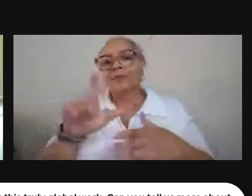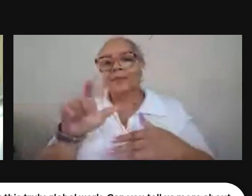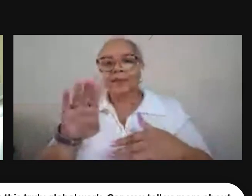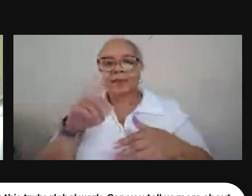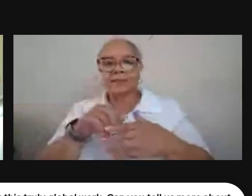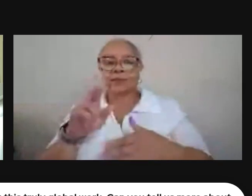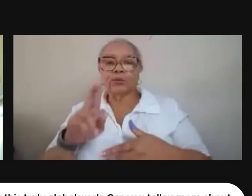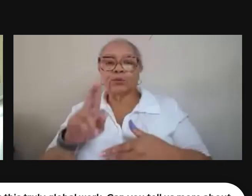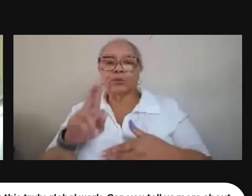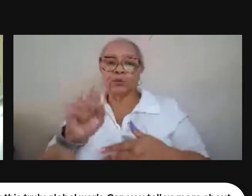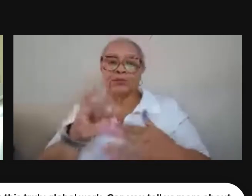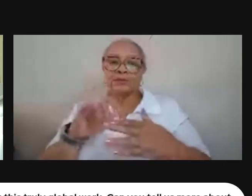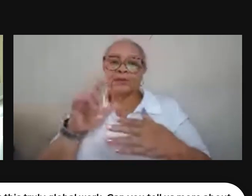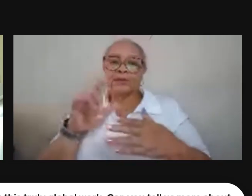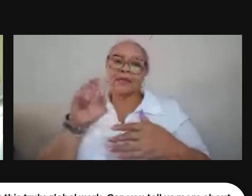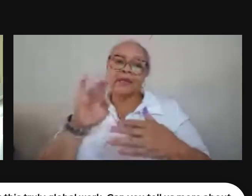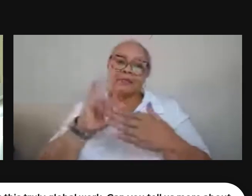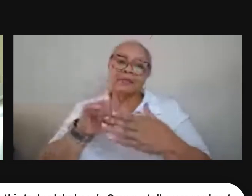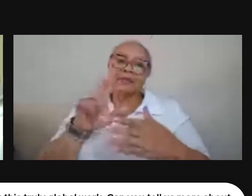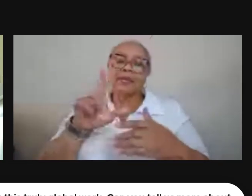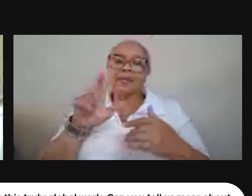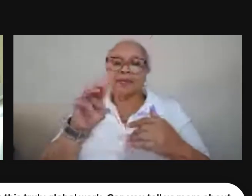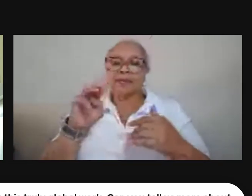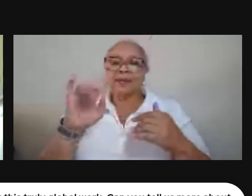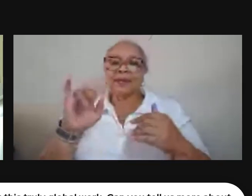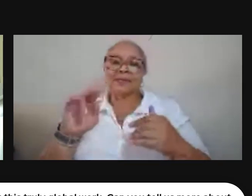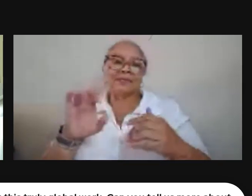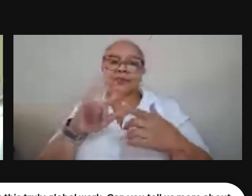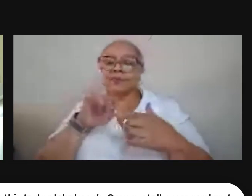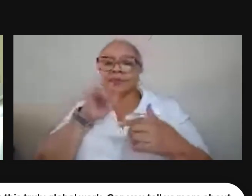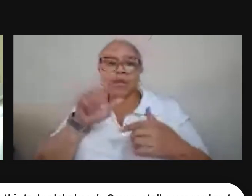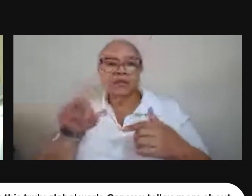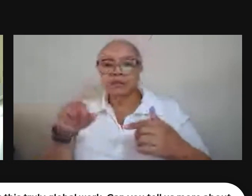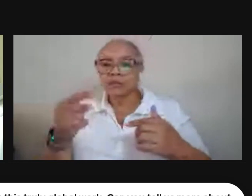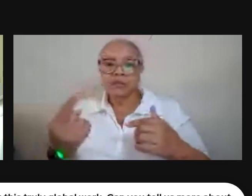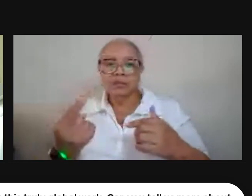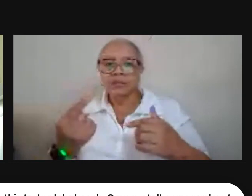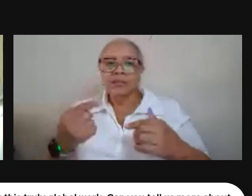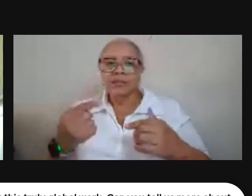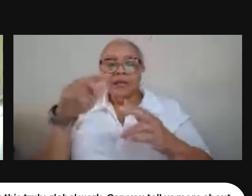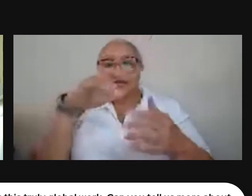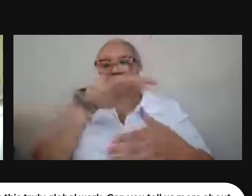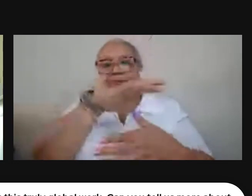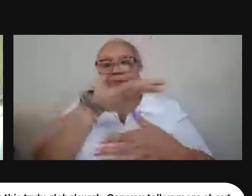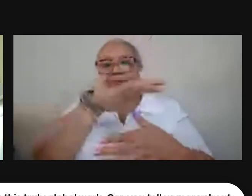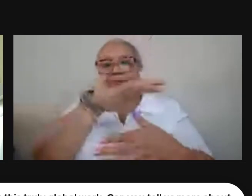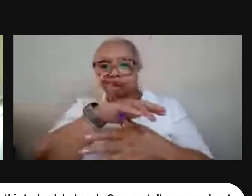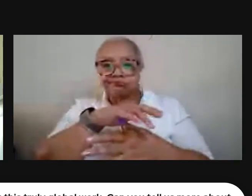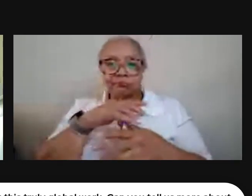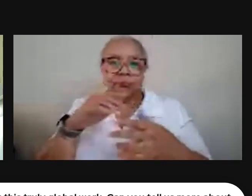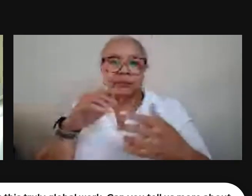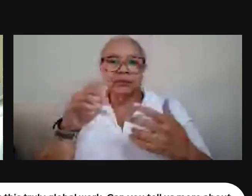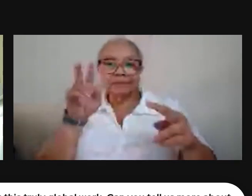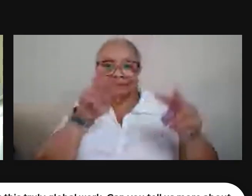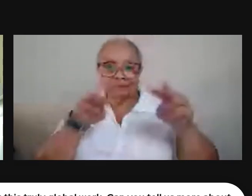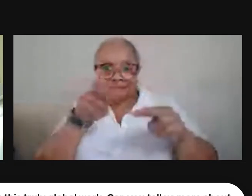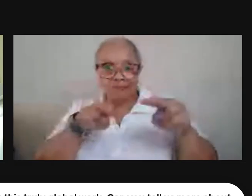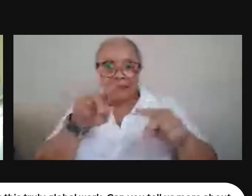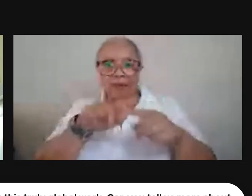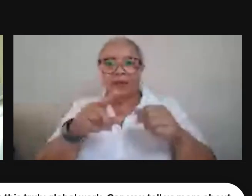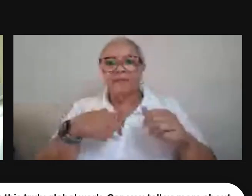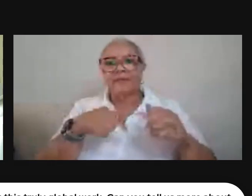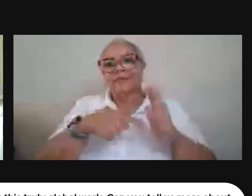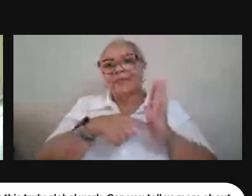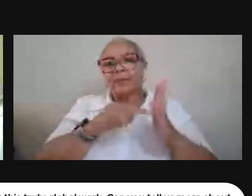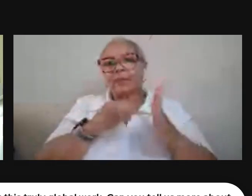and labs in LMICs, where we're not just, helicoptering and collecting samples, but actually having regular